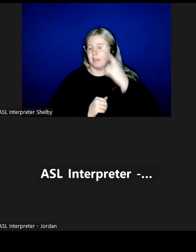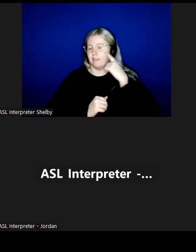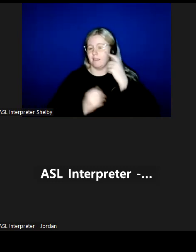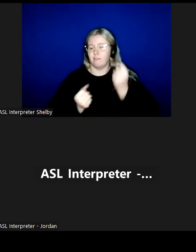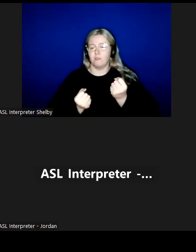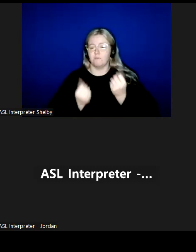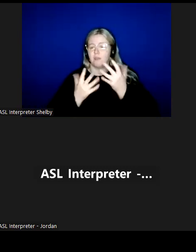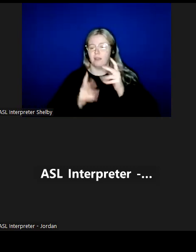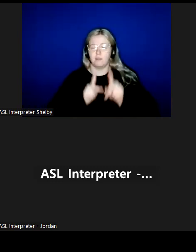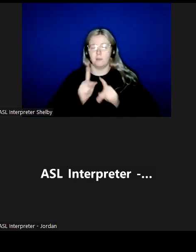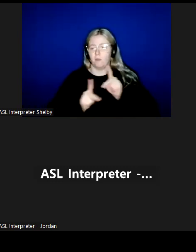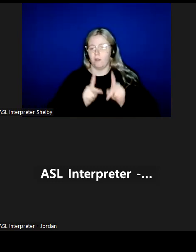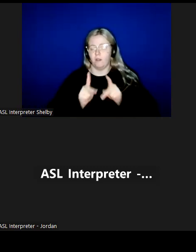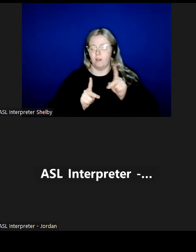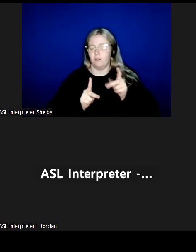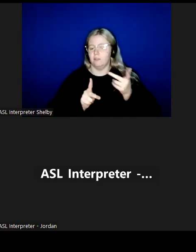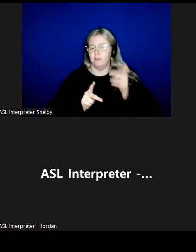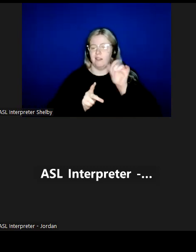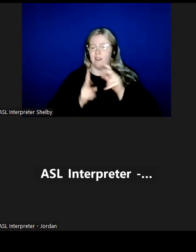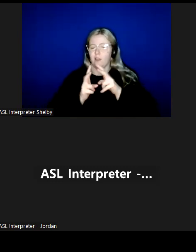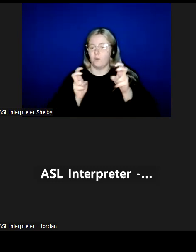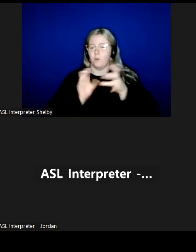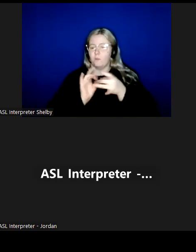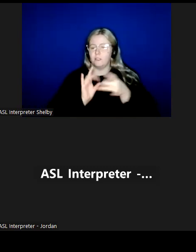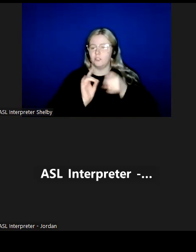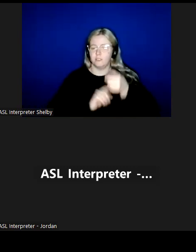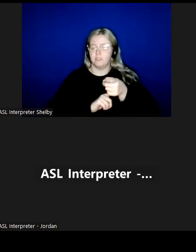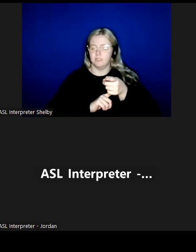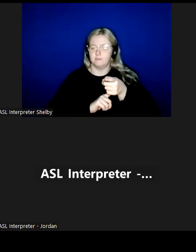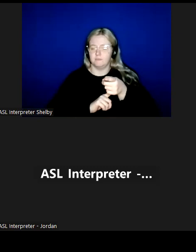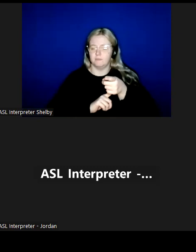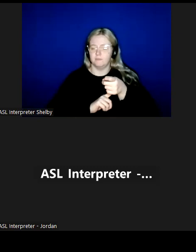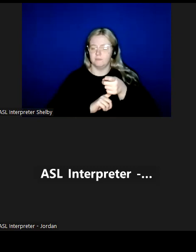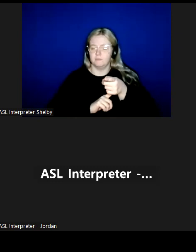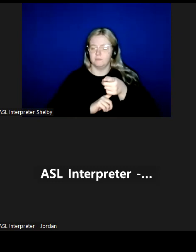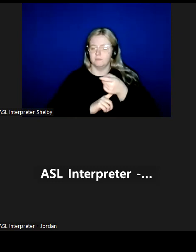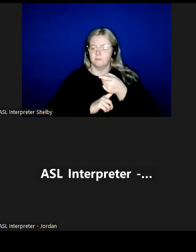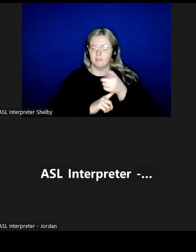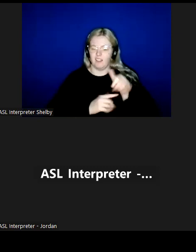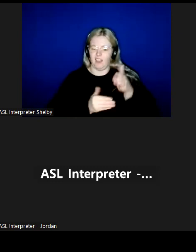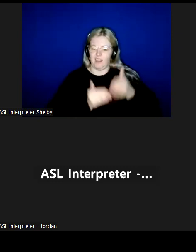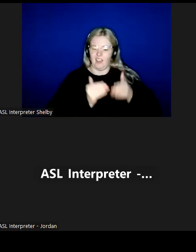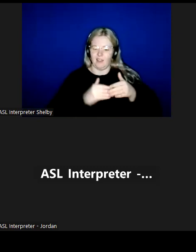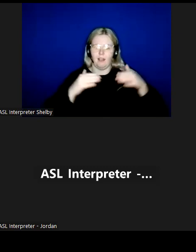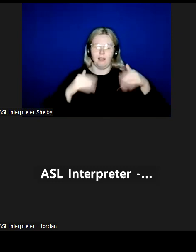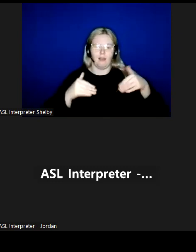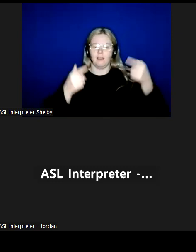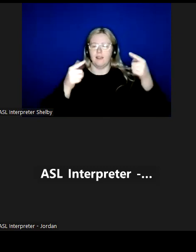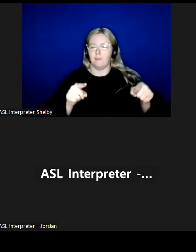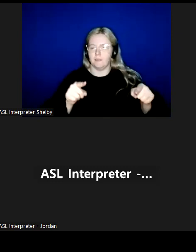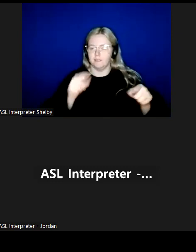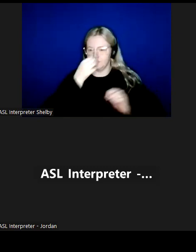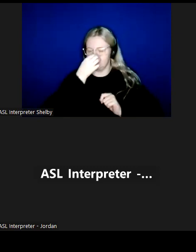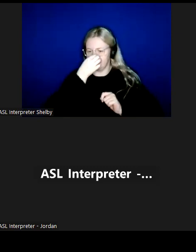it's just that fact that, like the quote mentions, it's what was yet to come, and that you didn't see that part